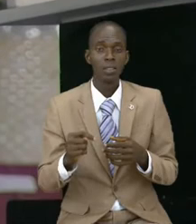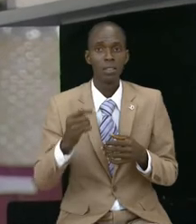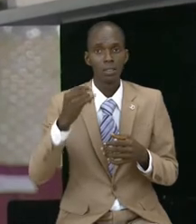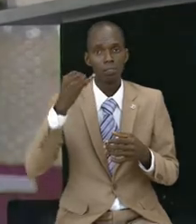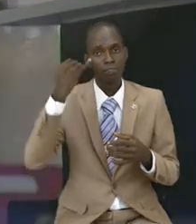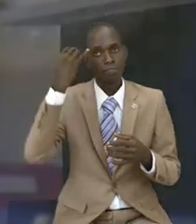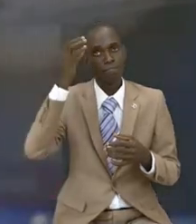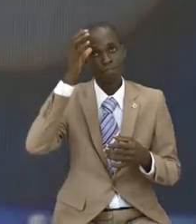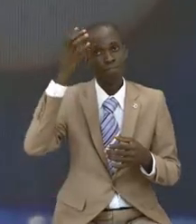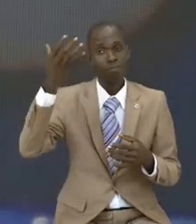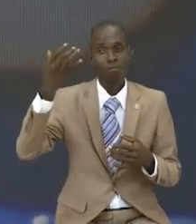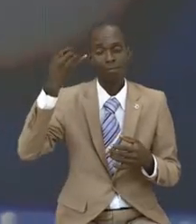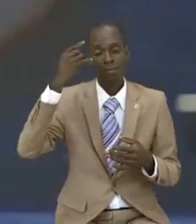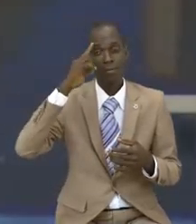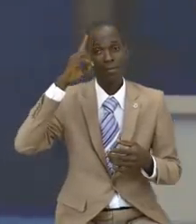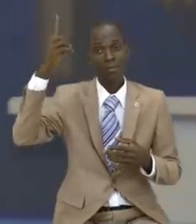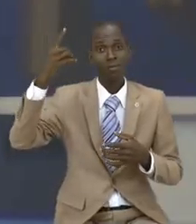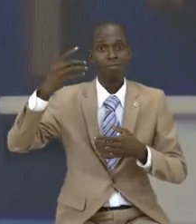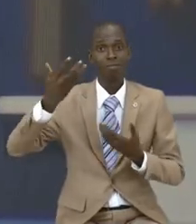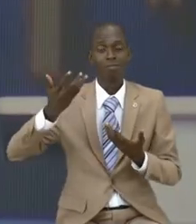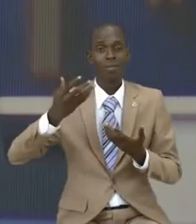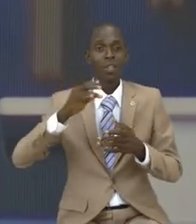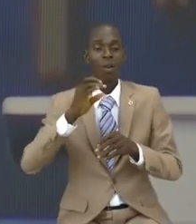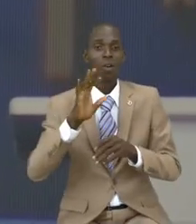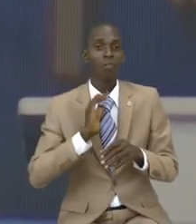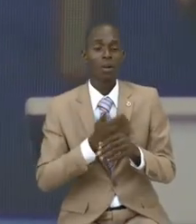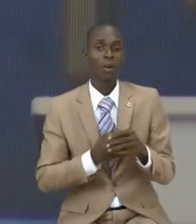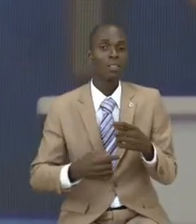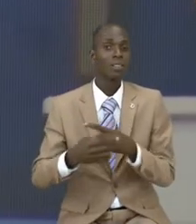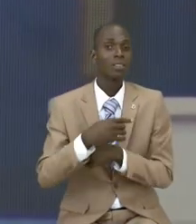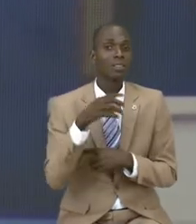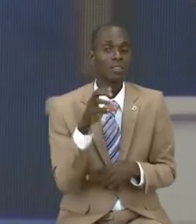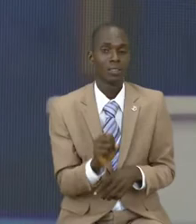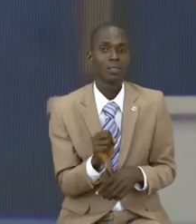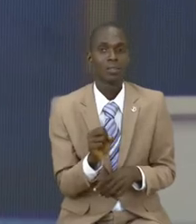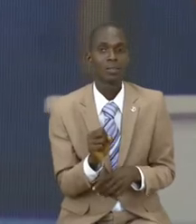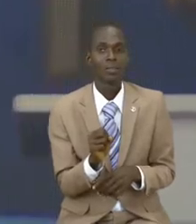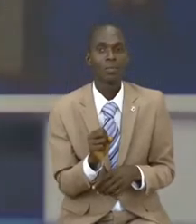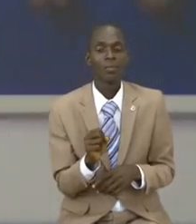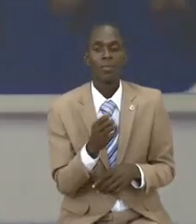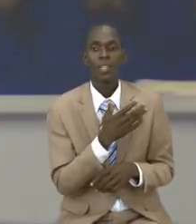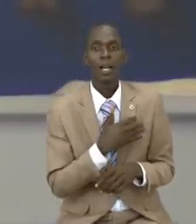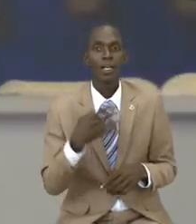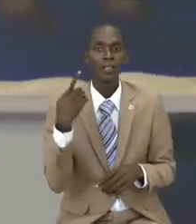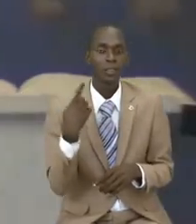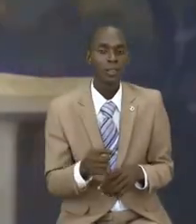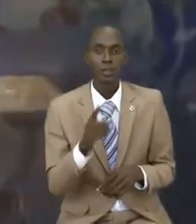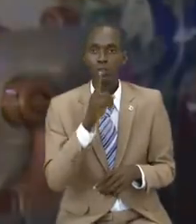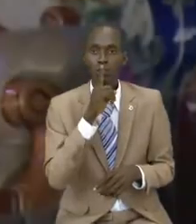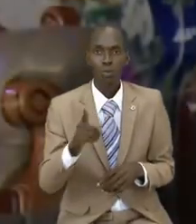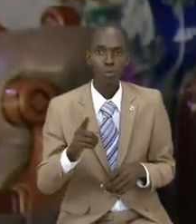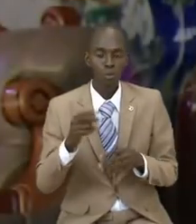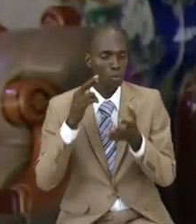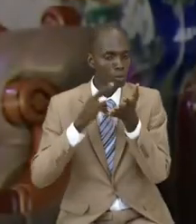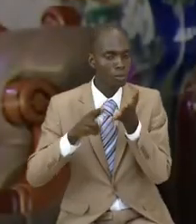day, and the scientists of our day, and the real researchers of